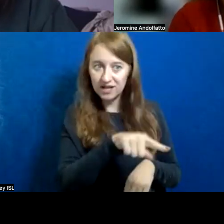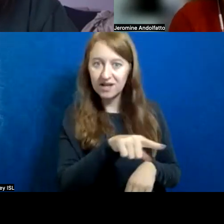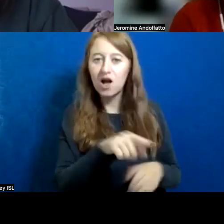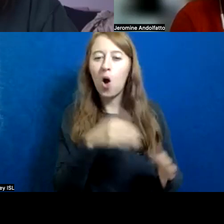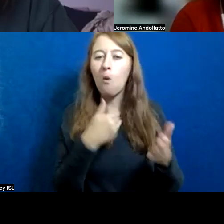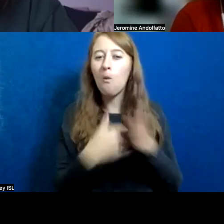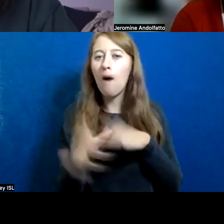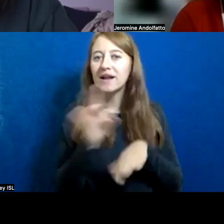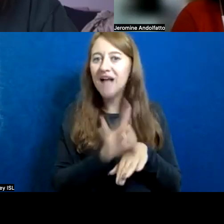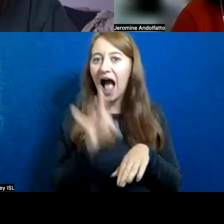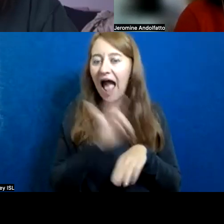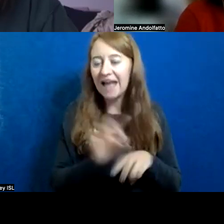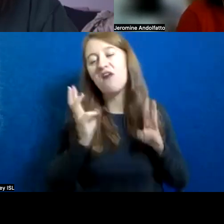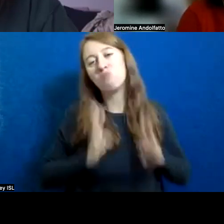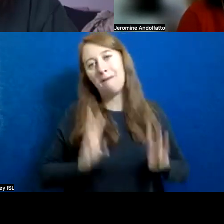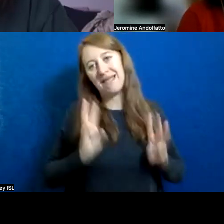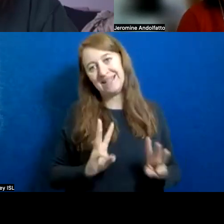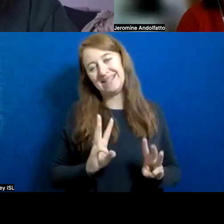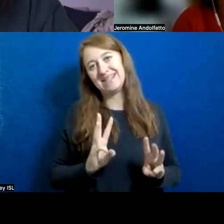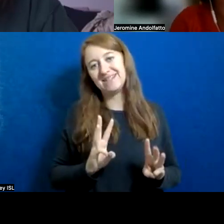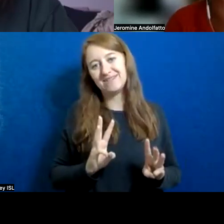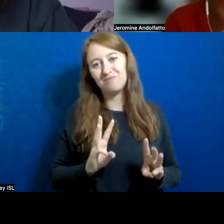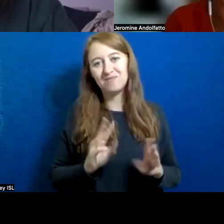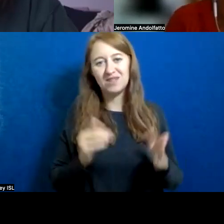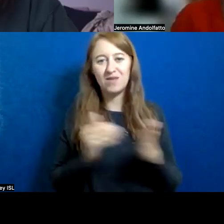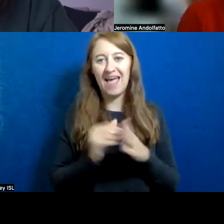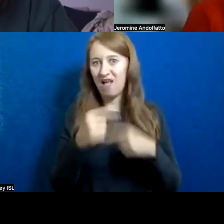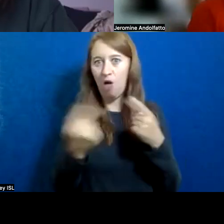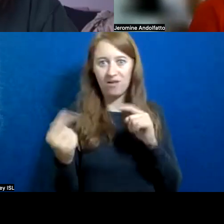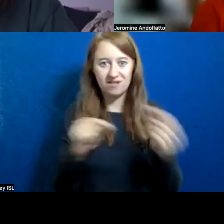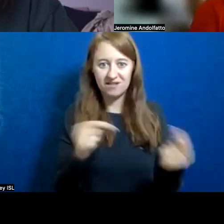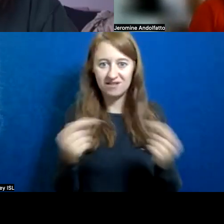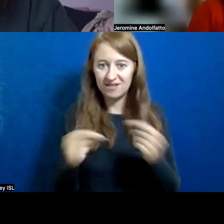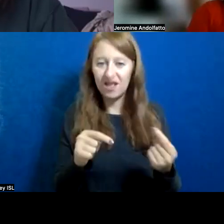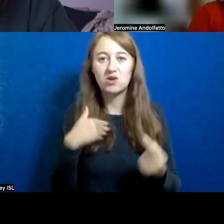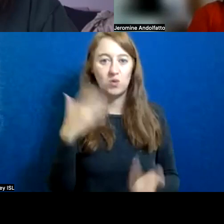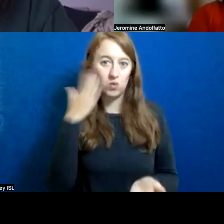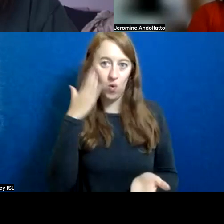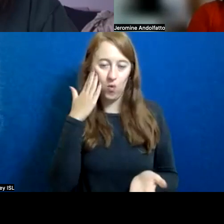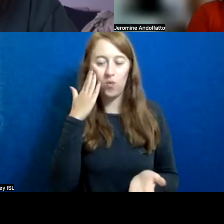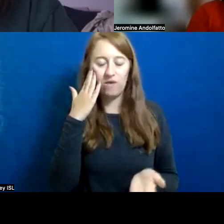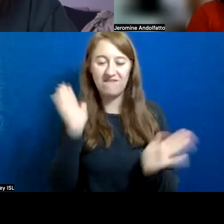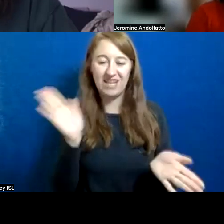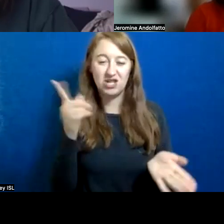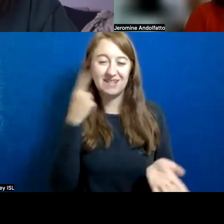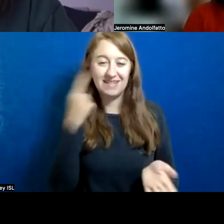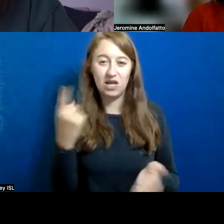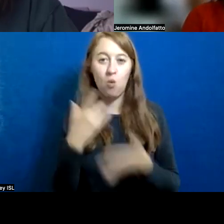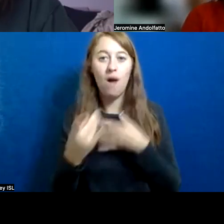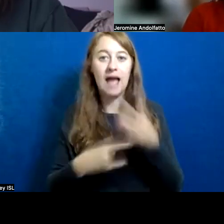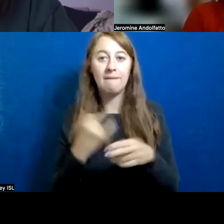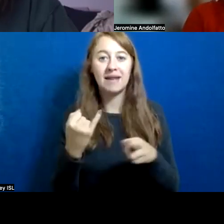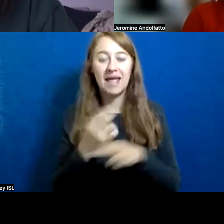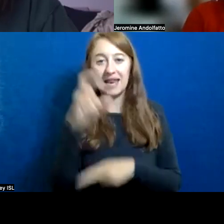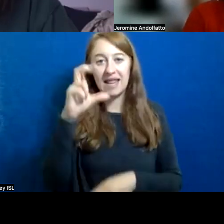leader, that's always a debate. You know, some people would say that, for instance, if you look at what happened in Italy, with Meloni, is this